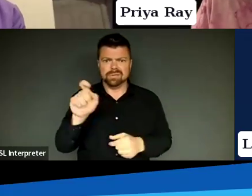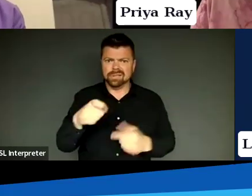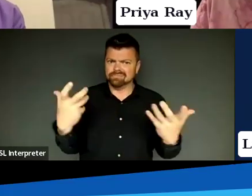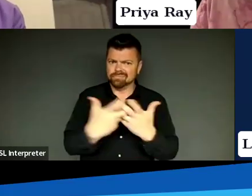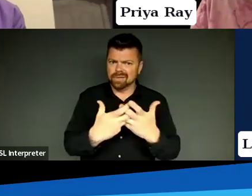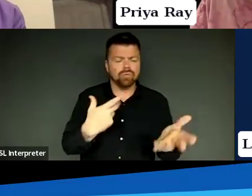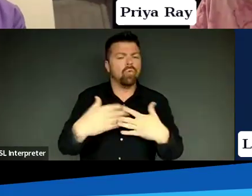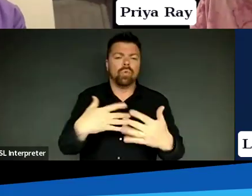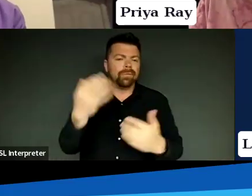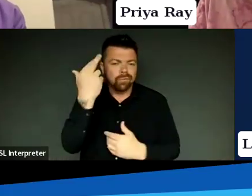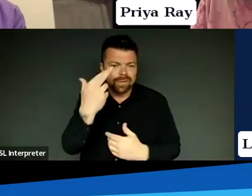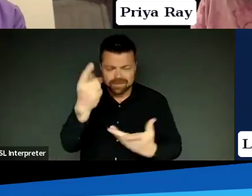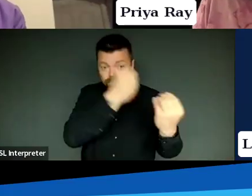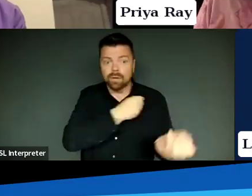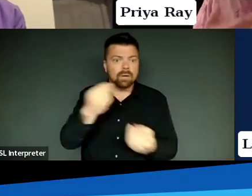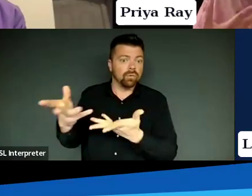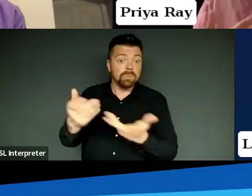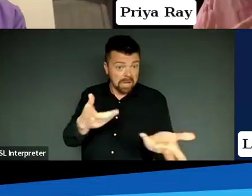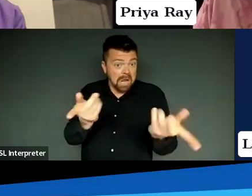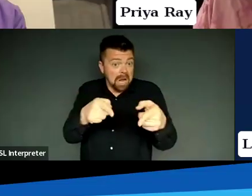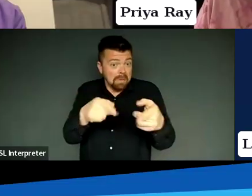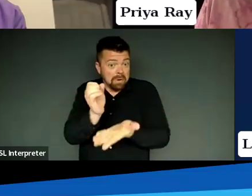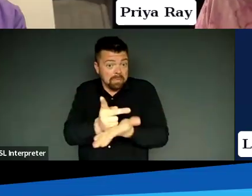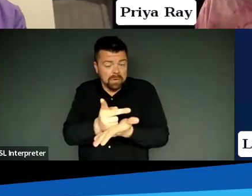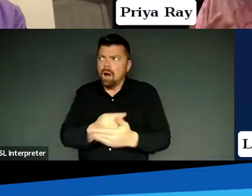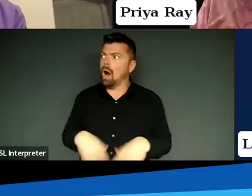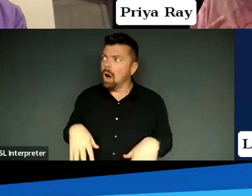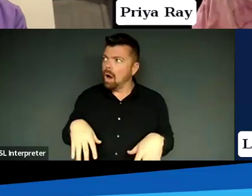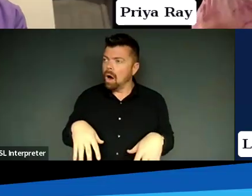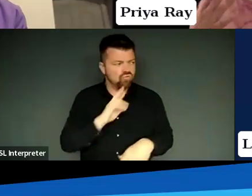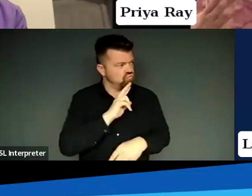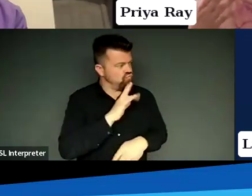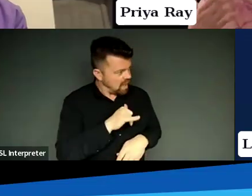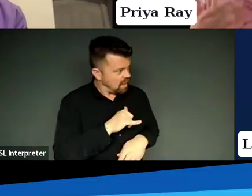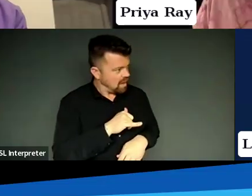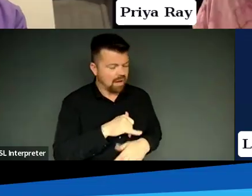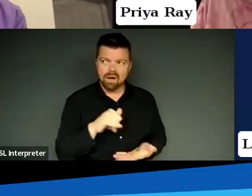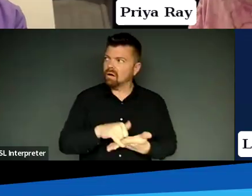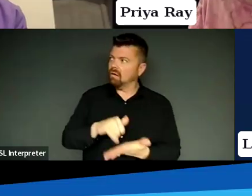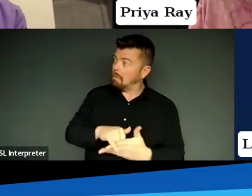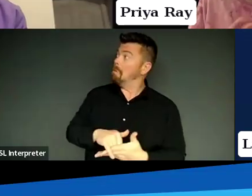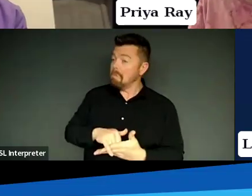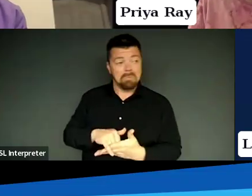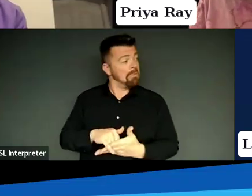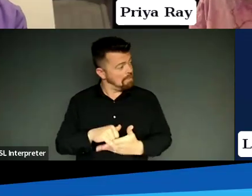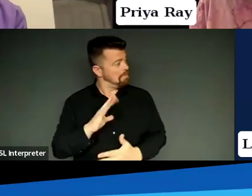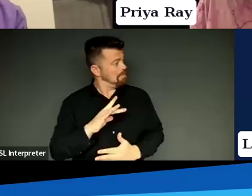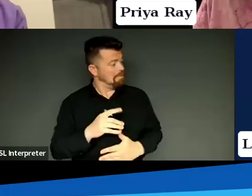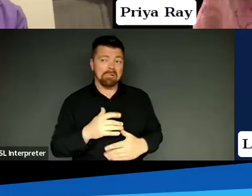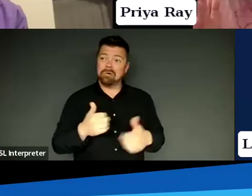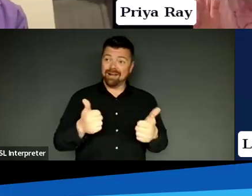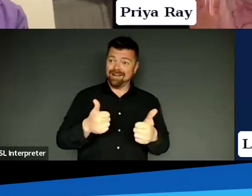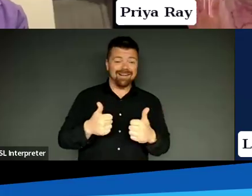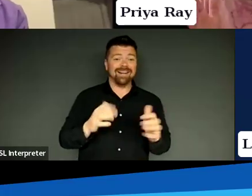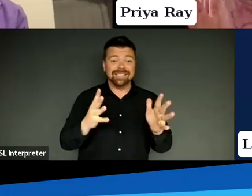say. And and I got approved, and I couldn't believe it. I was like, oh my God, yay. And I got, but I do, because